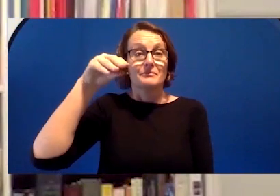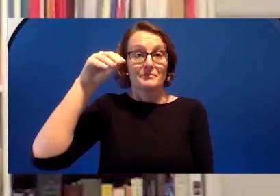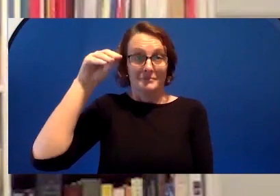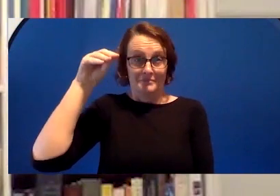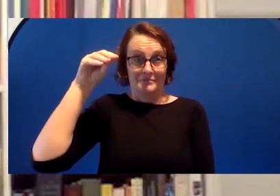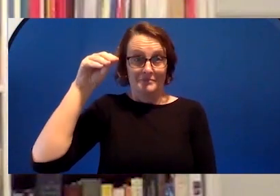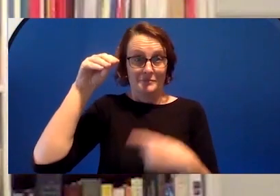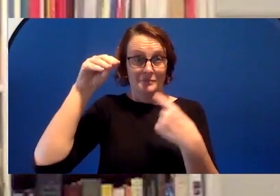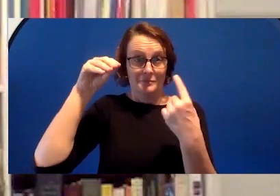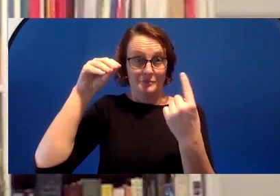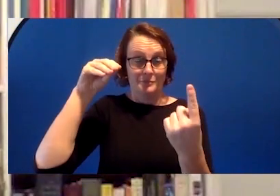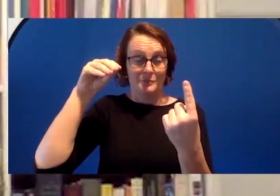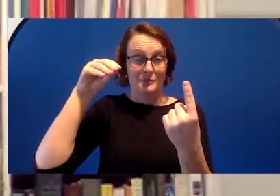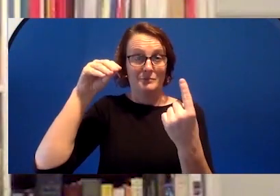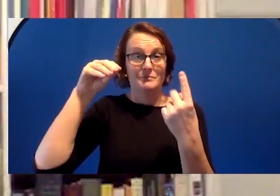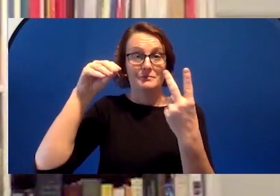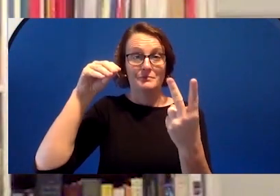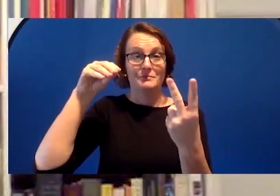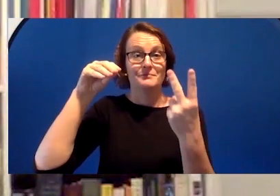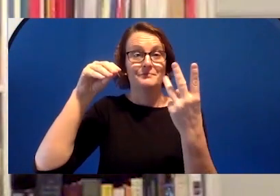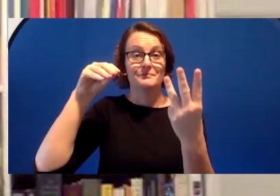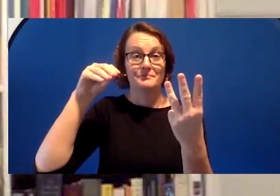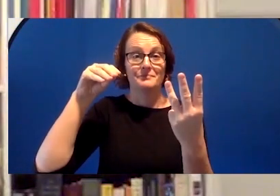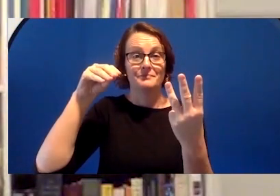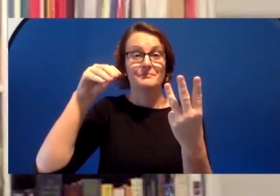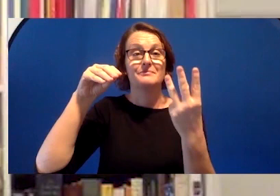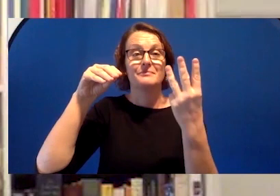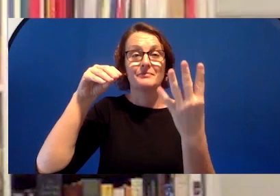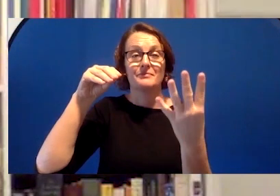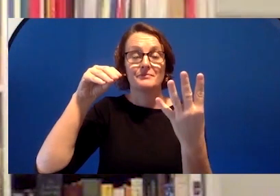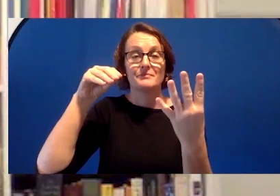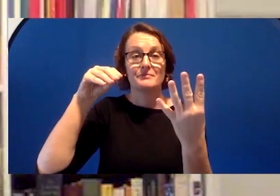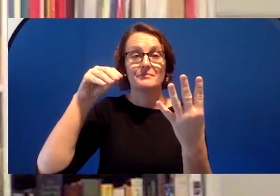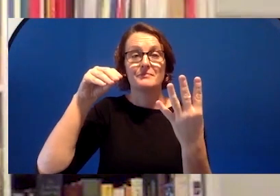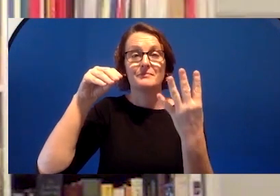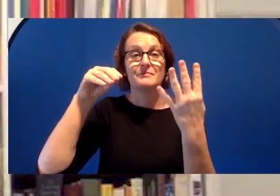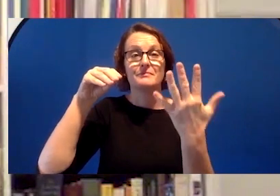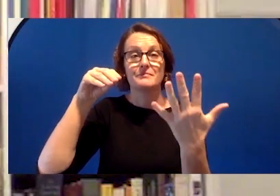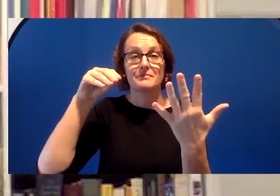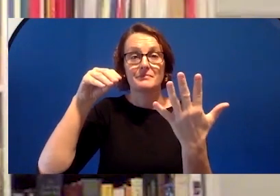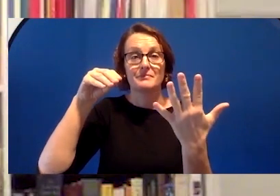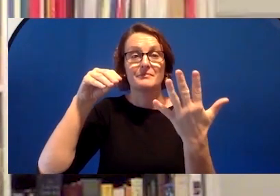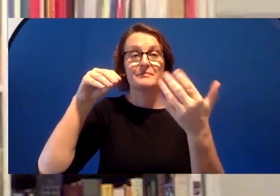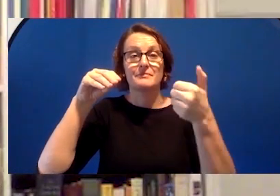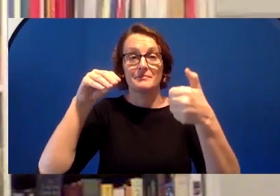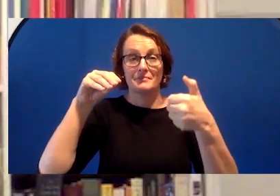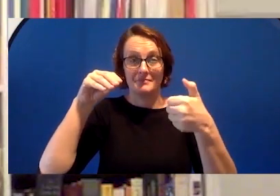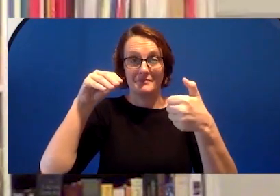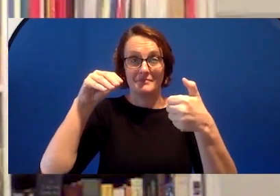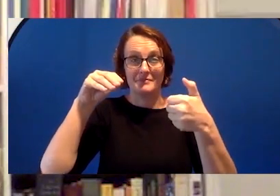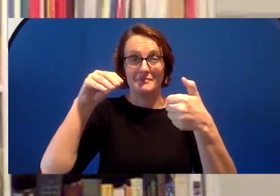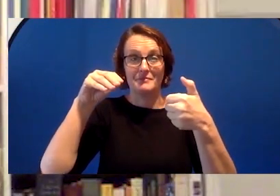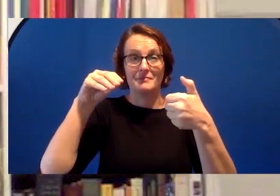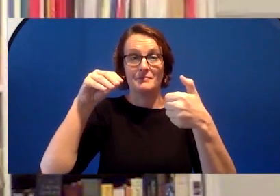take a breath in through your nose. 2, 3, 4, 5,